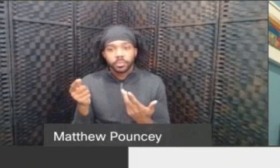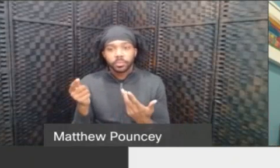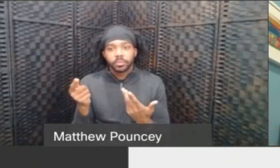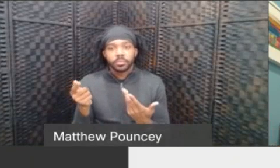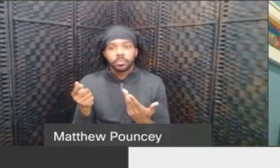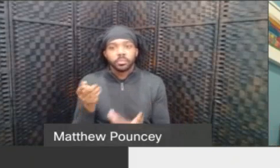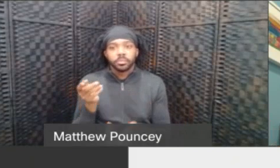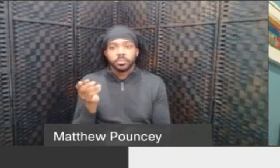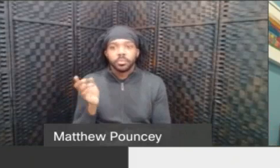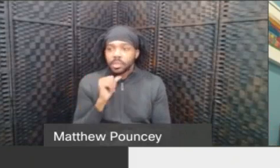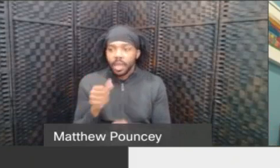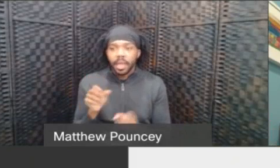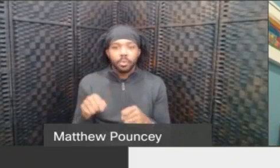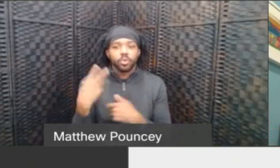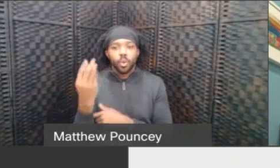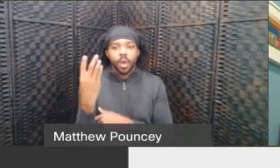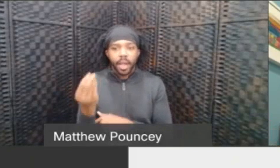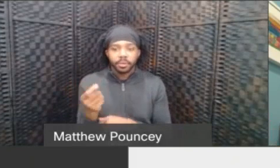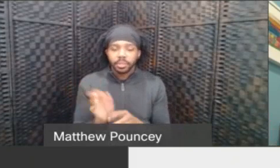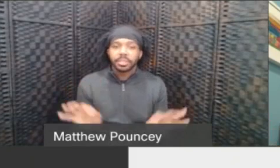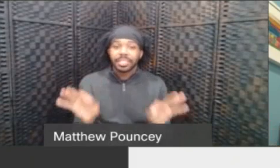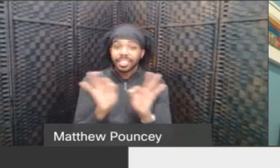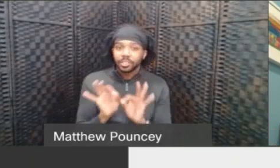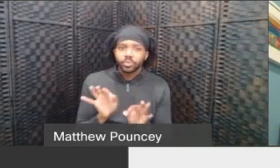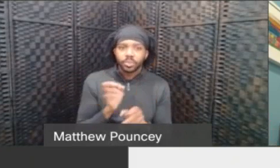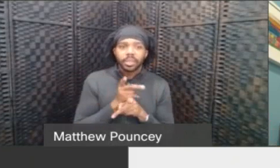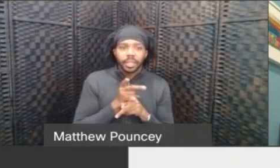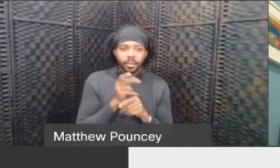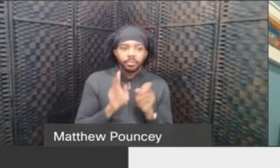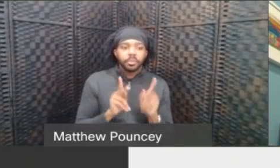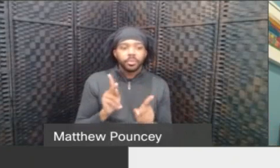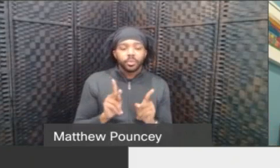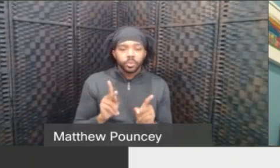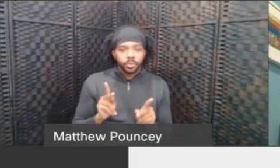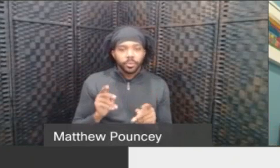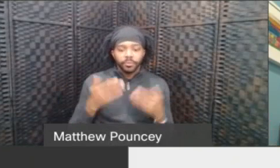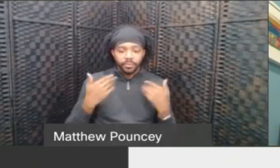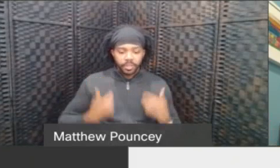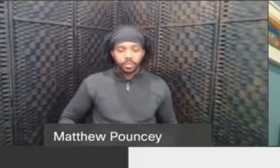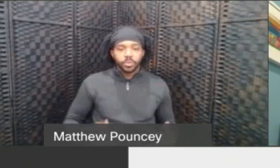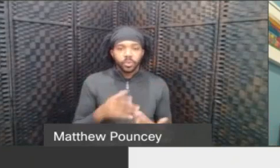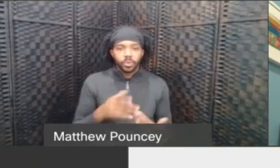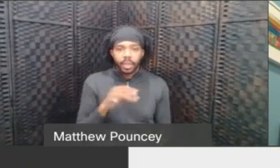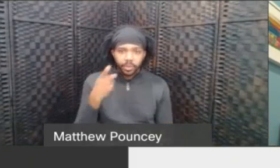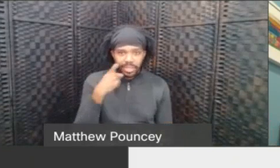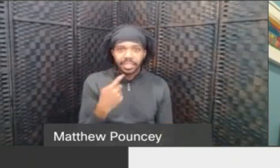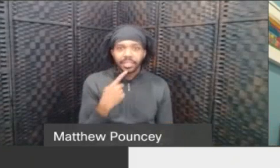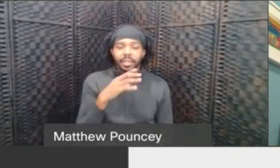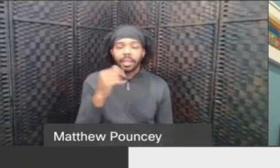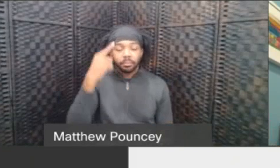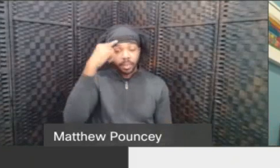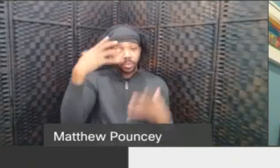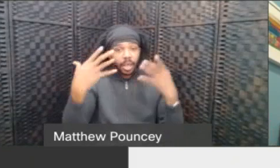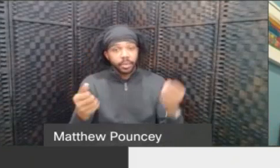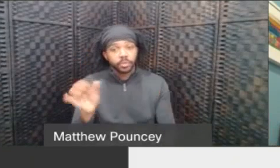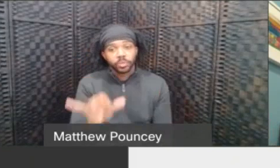not being able to go out. So it's essential that we're taking care of people's physical, as was just brought up, and mental health.